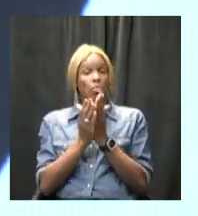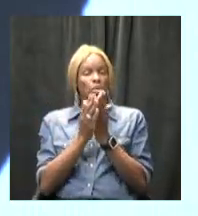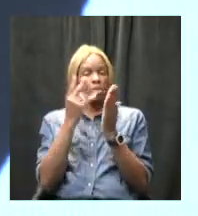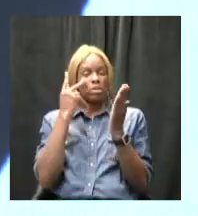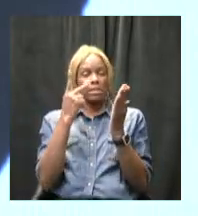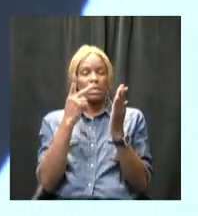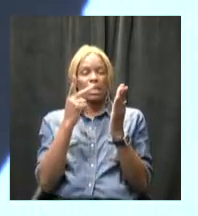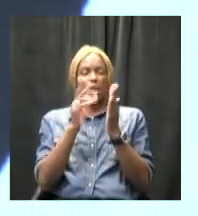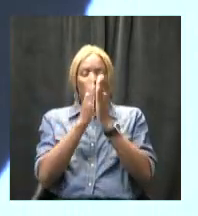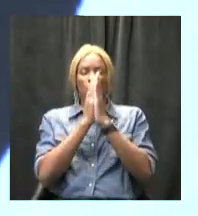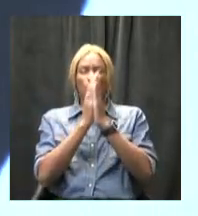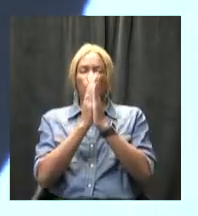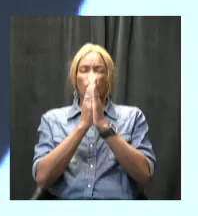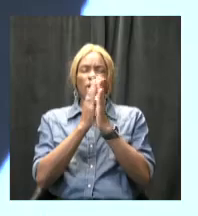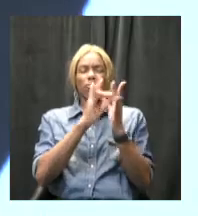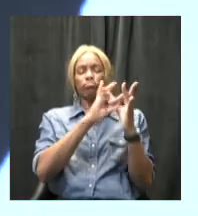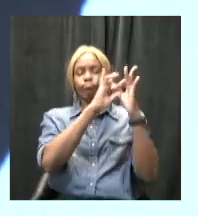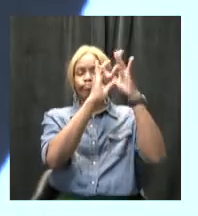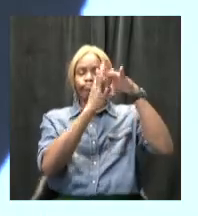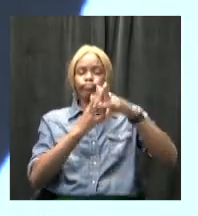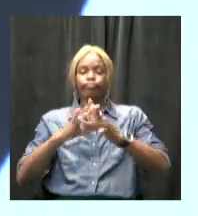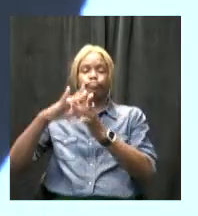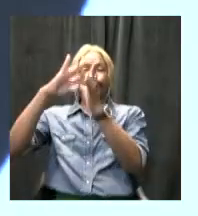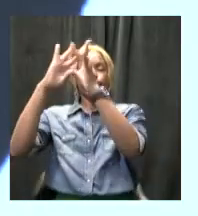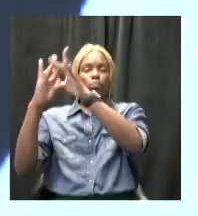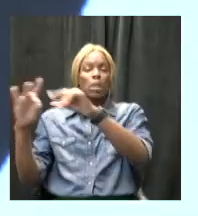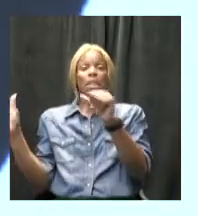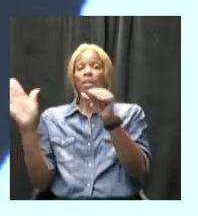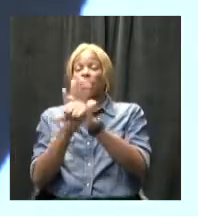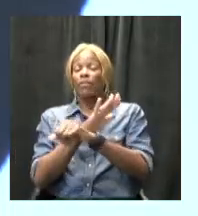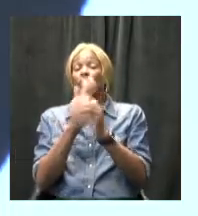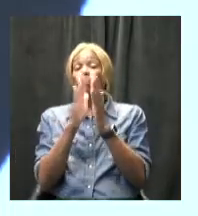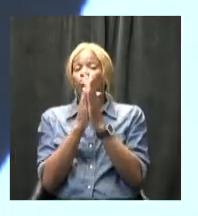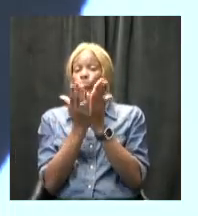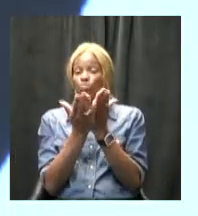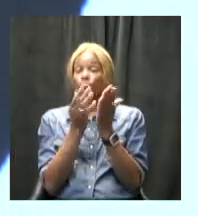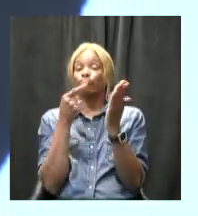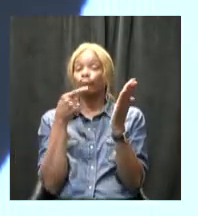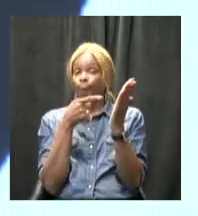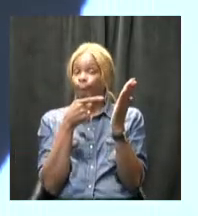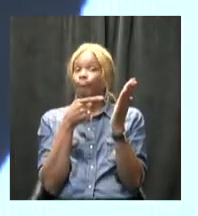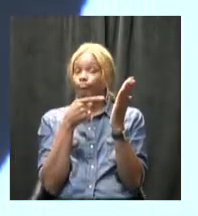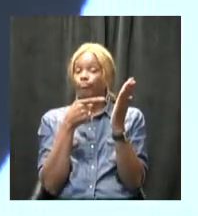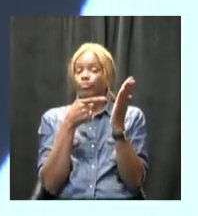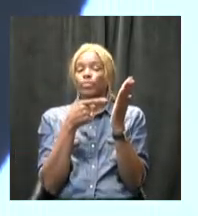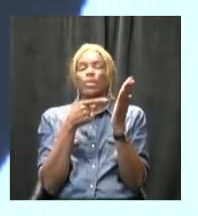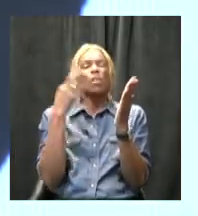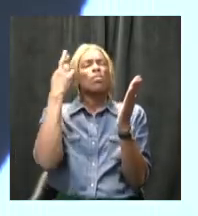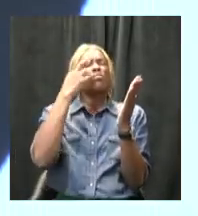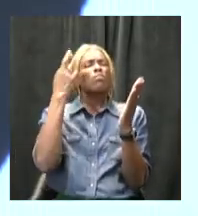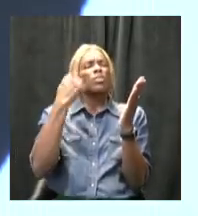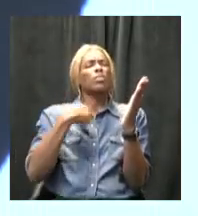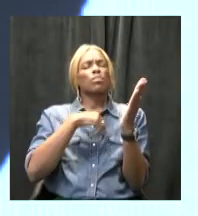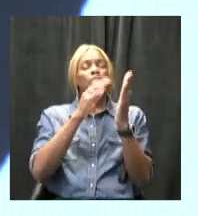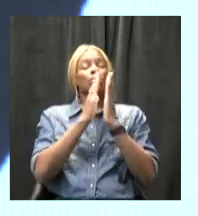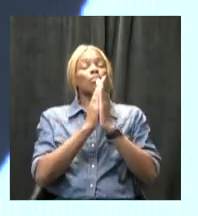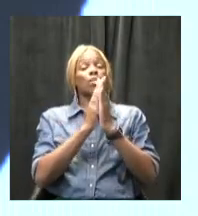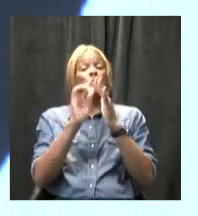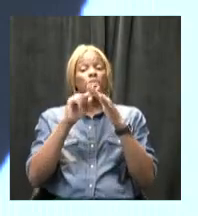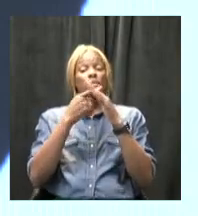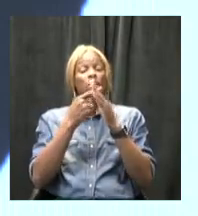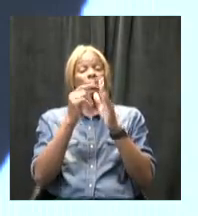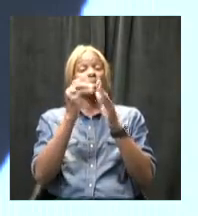through the entire book. That's prayer. While we prayed, the reason we prayed at the start of our service is